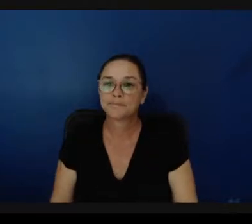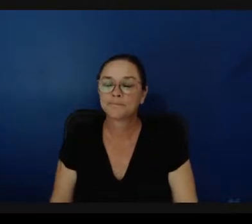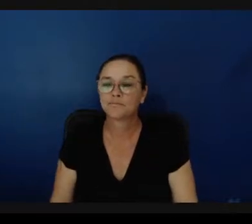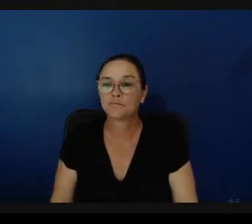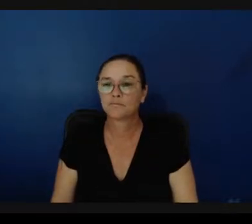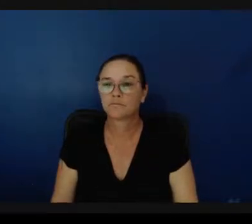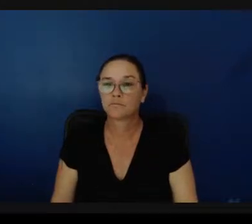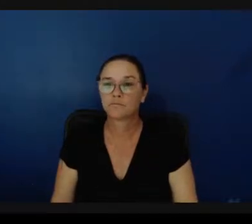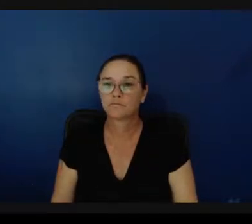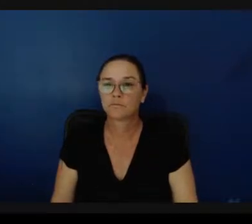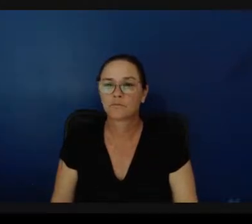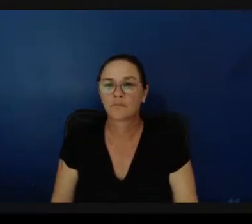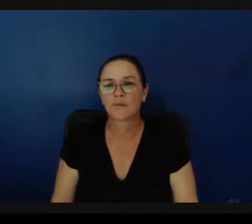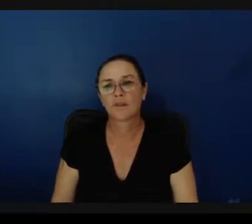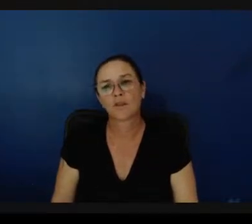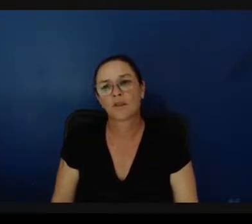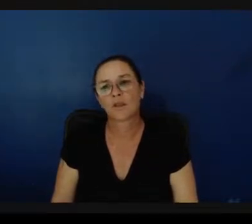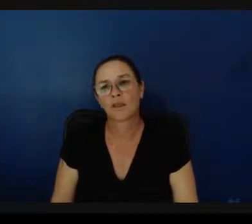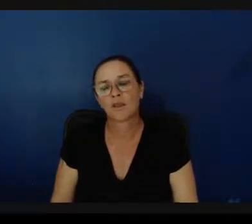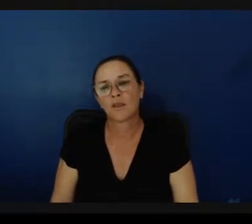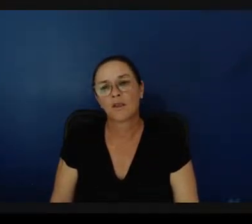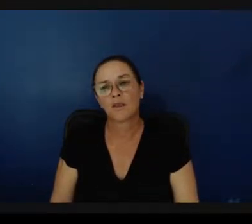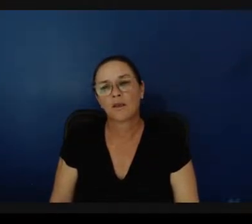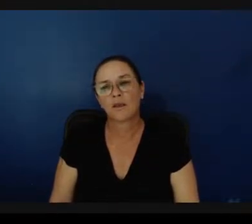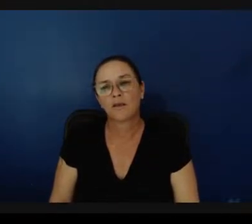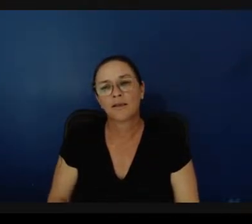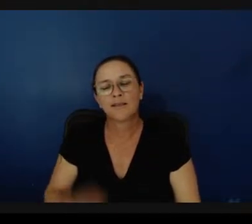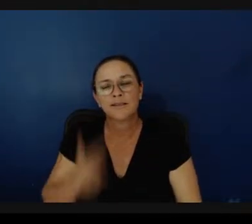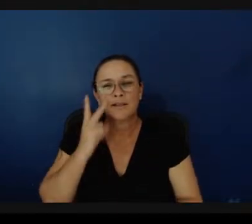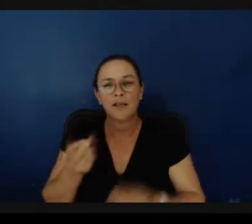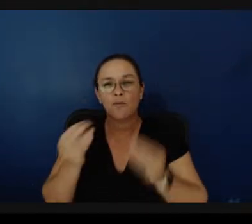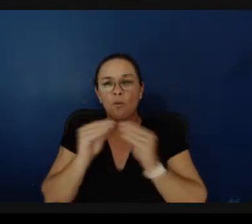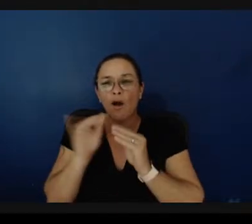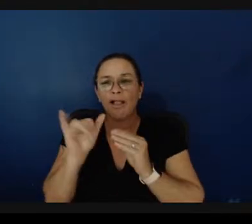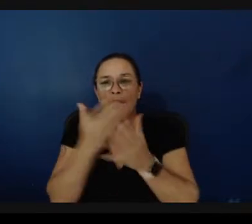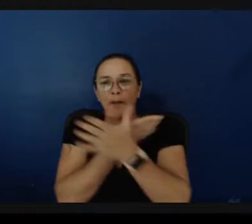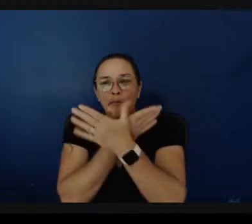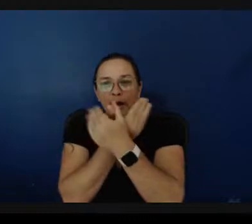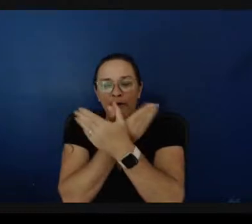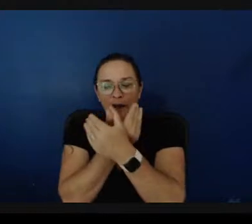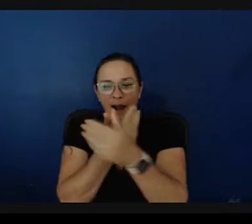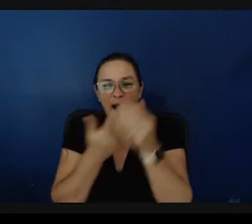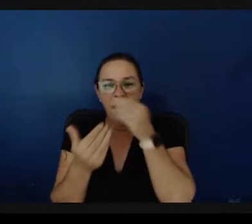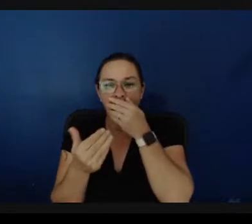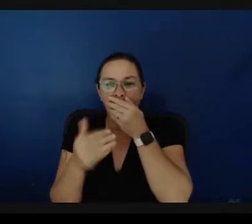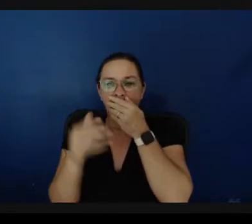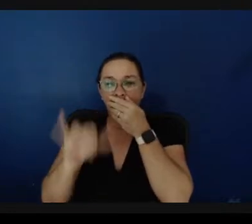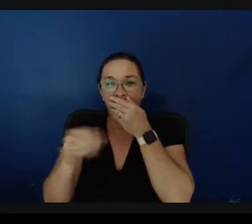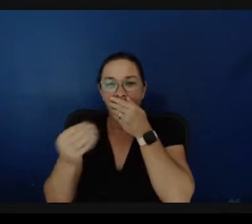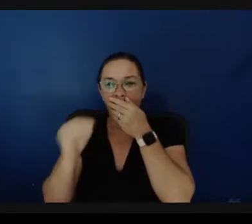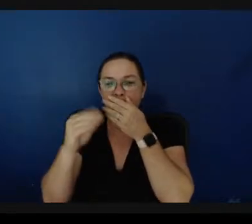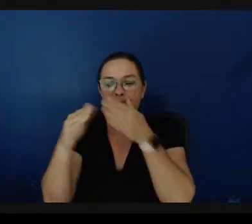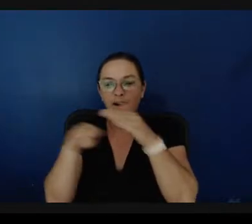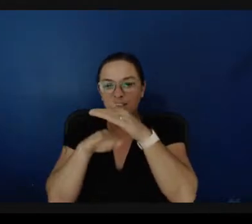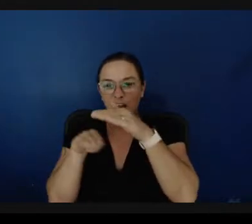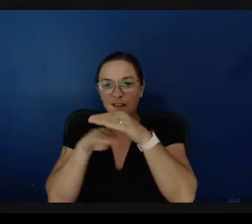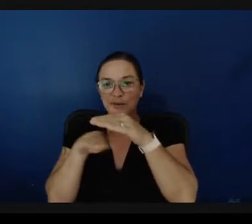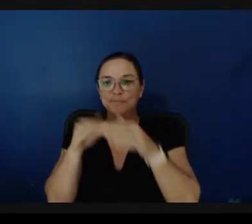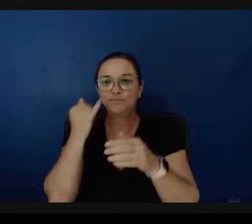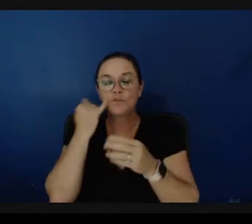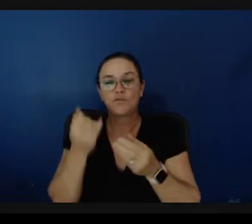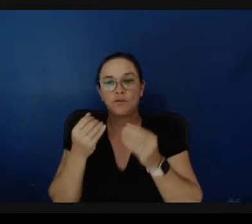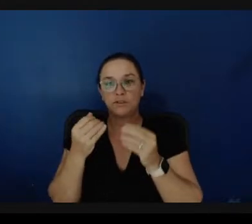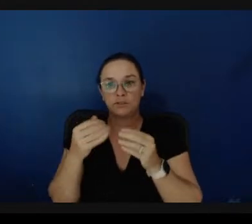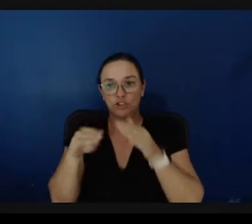And that looks a little bit more like a butterfly pattern, a little bit. It's got two wings at least. So maybe this one is a little bit shallower. But if that's a